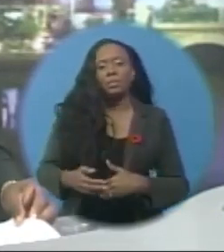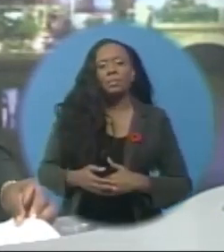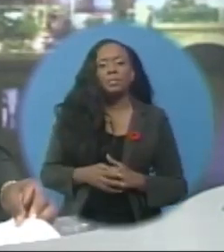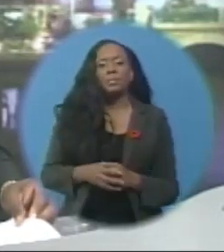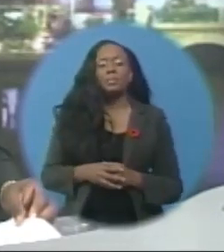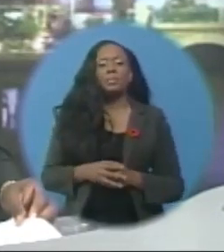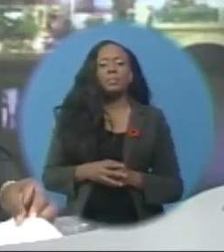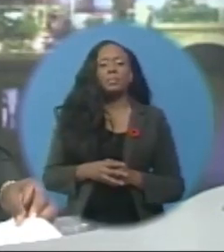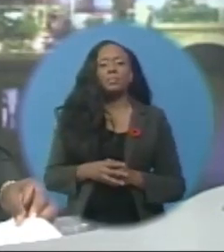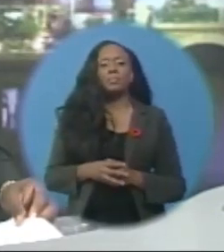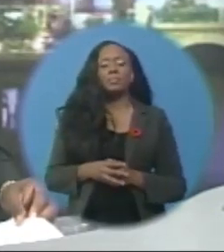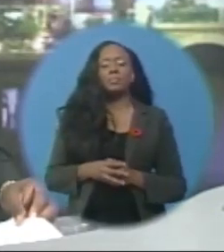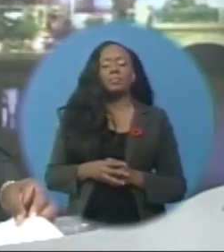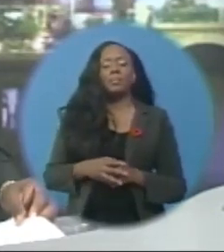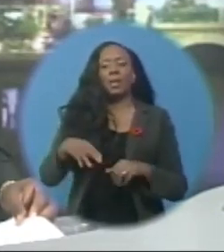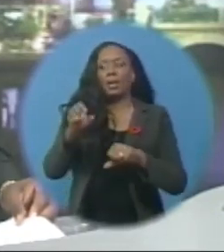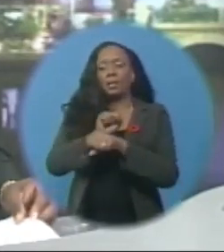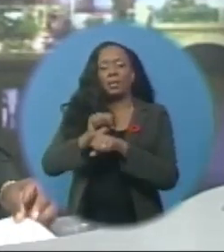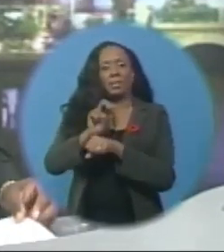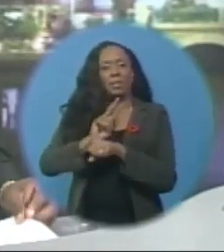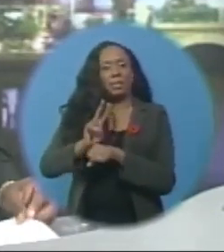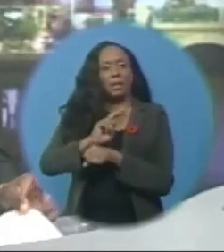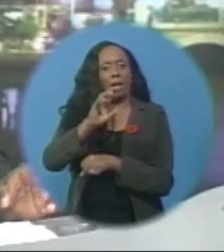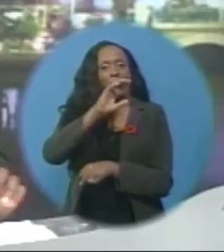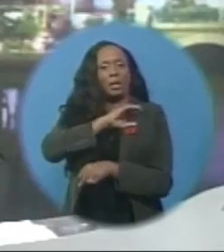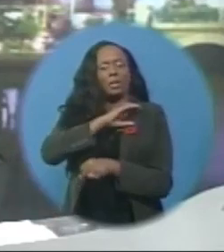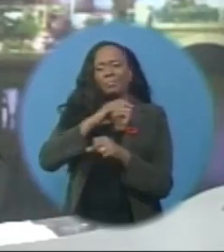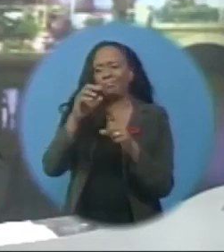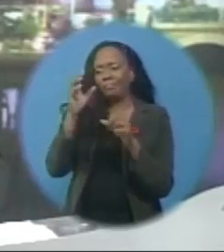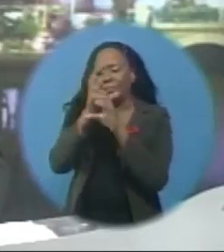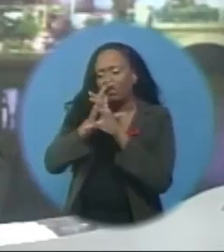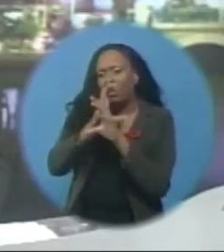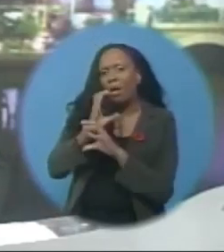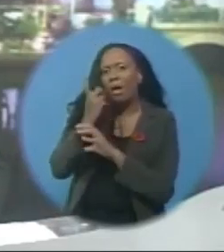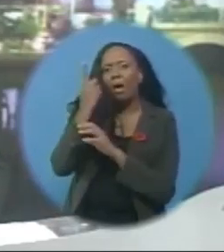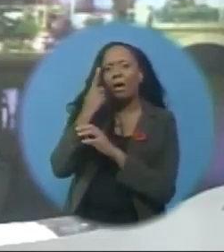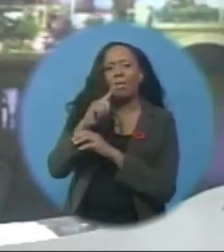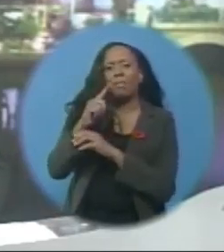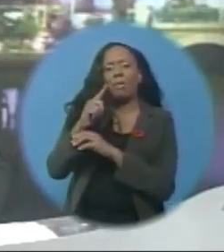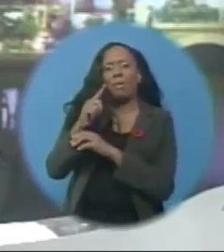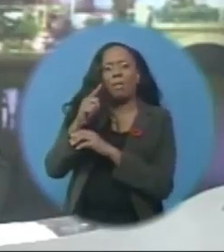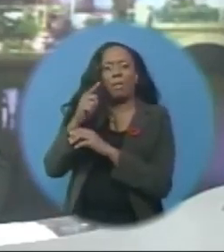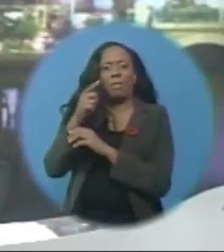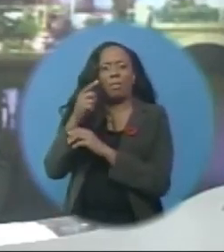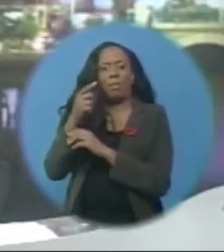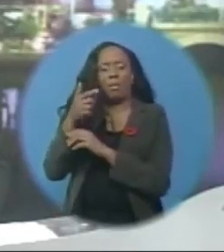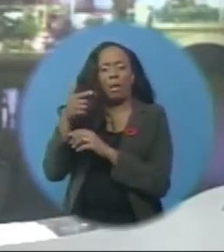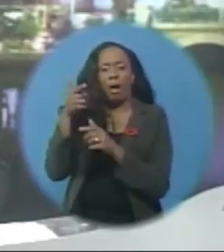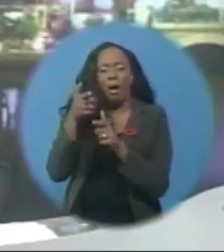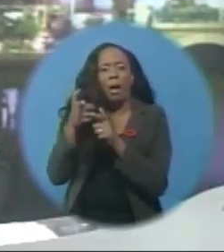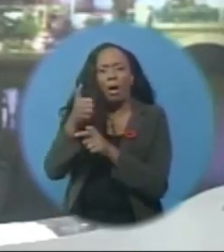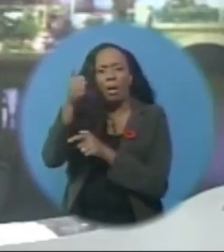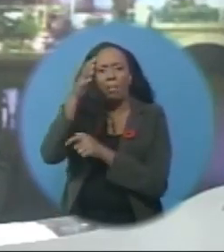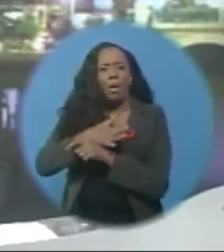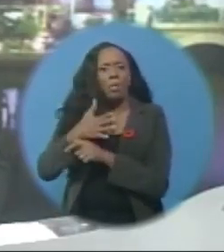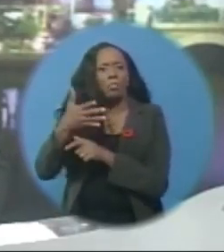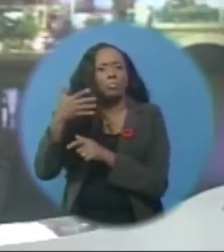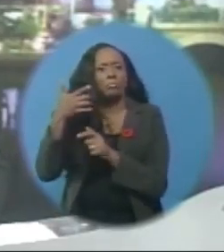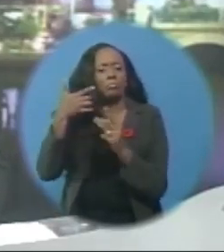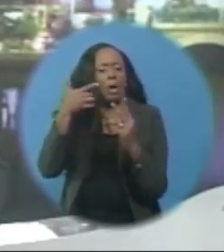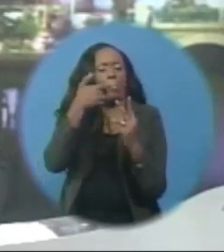Police in St. Vincent and the Grenadines are searching for gunmen who shot and killed 2 men last night. Police said that Emery